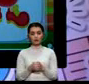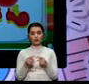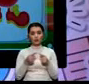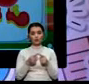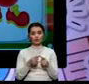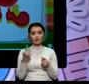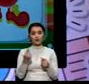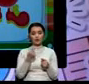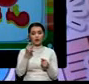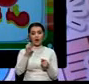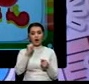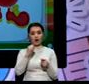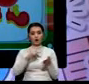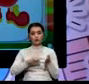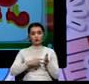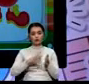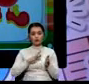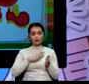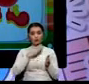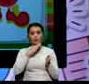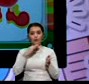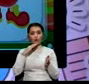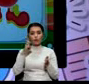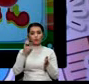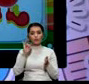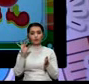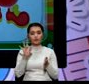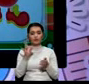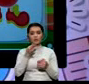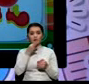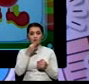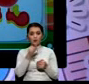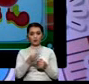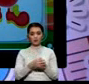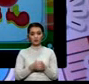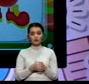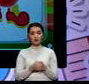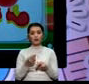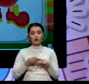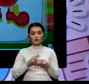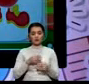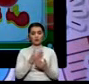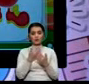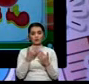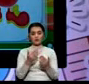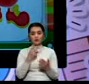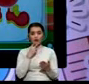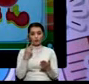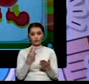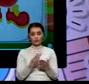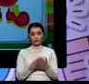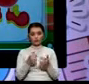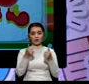Uchlaridan biri A nuqta bo'lgan ko'p burchaklarni ayting. Demak, sizga ushbu